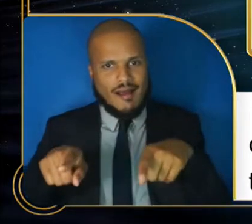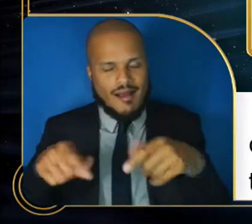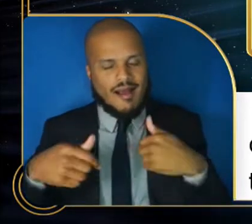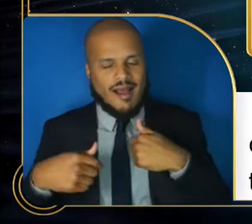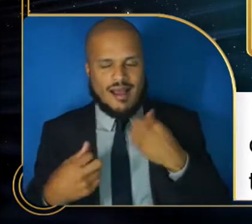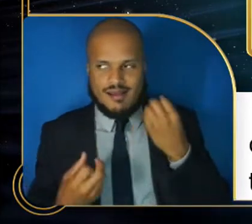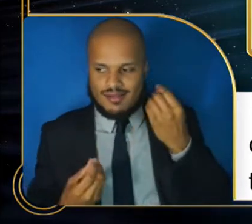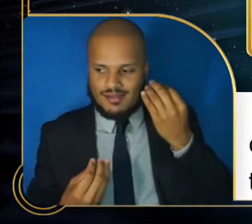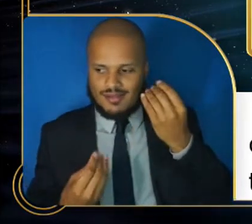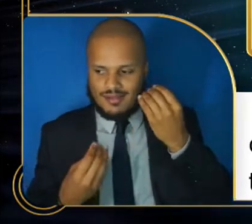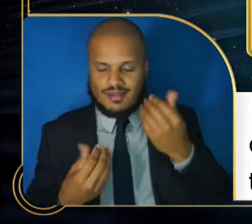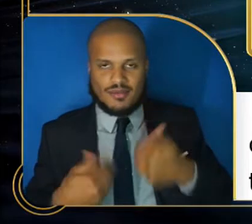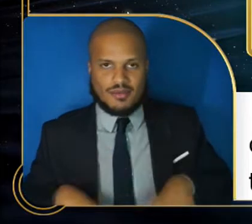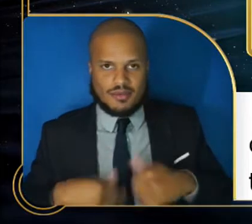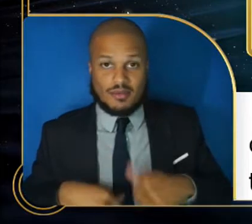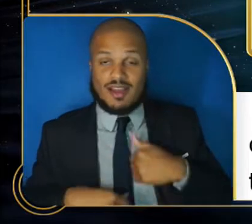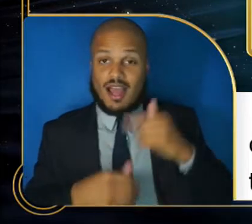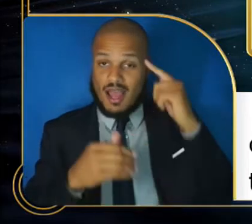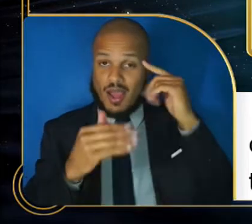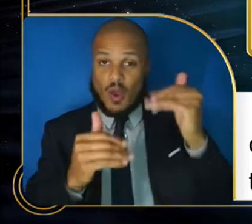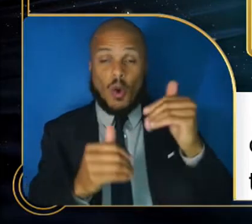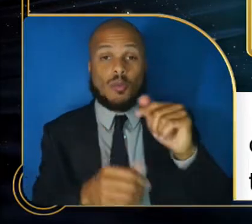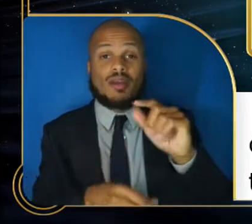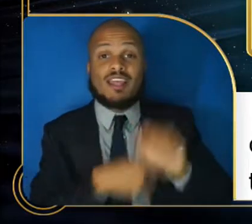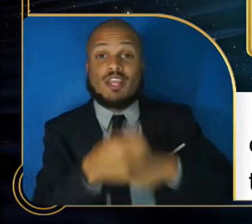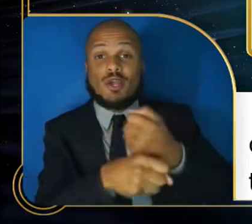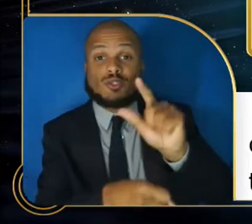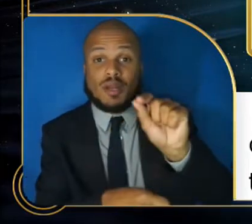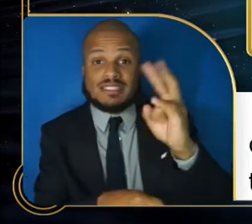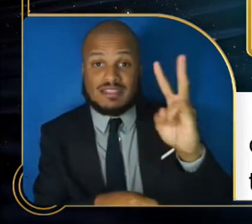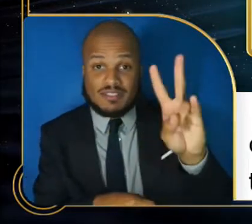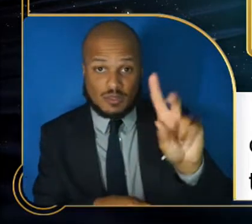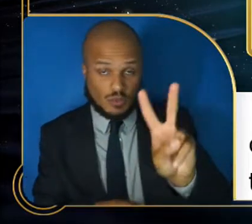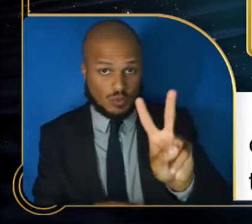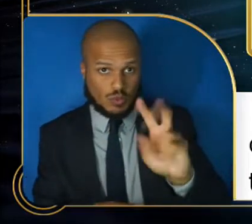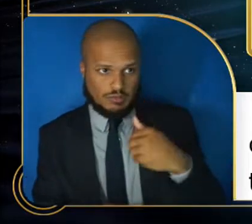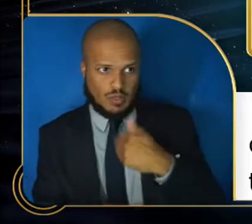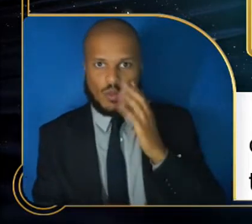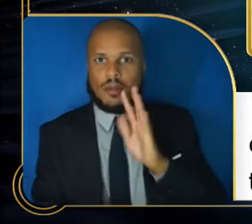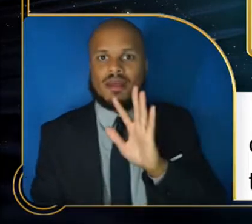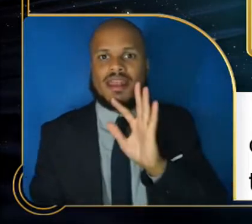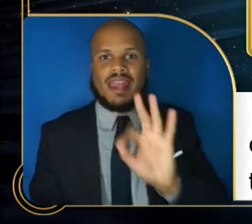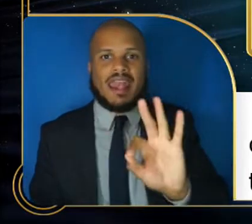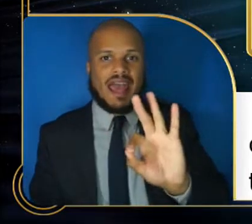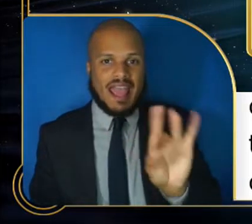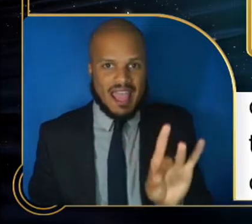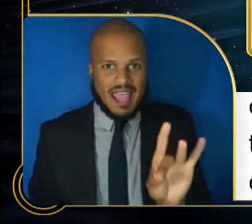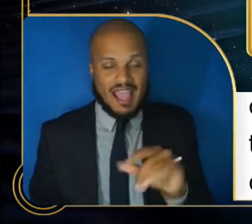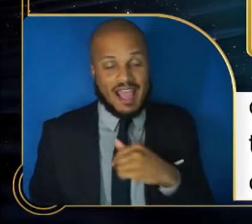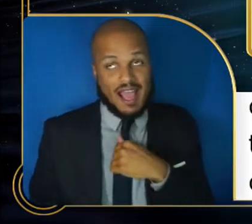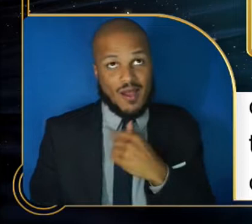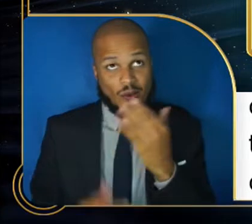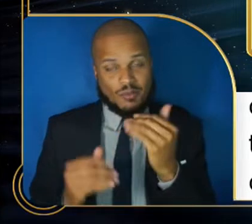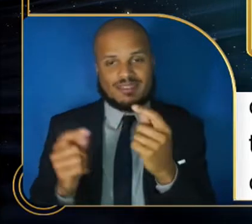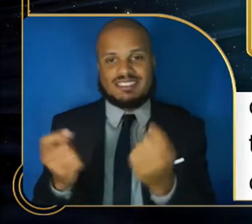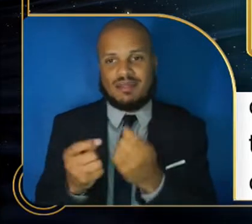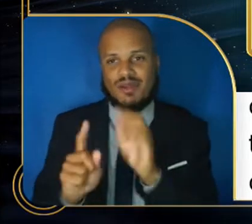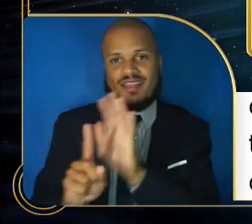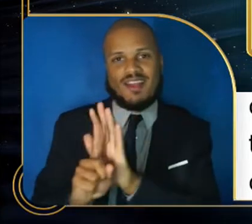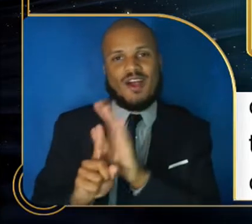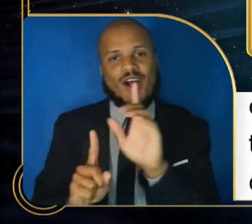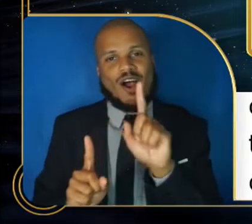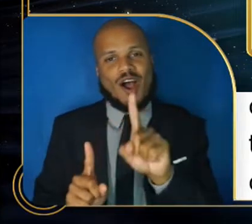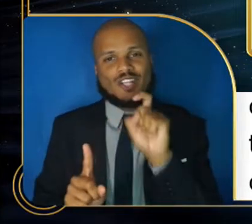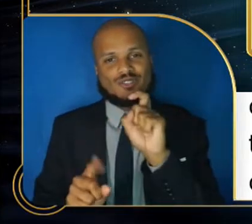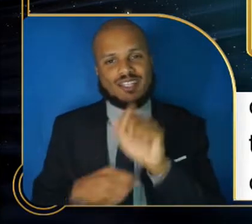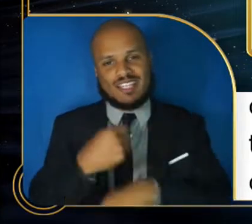hope that in 2072, when I'm 98 and celebrating Bazelon's 100th year, the